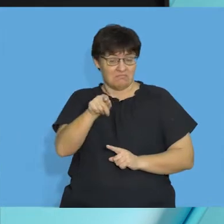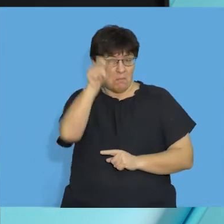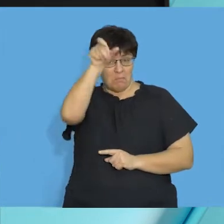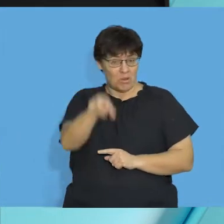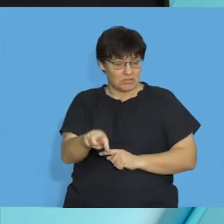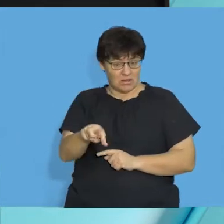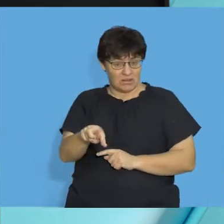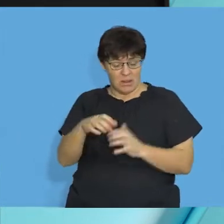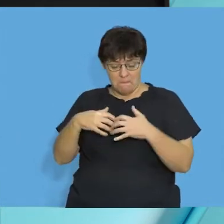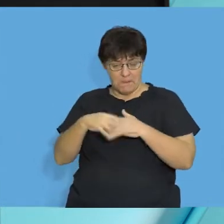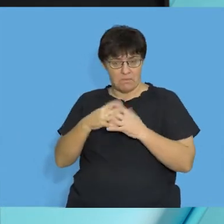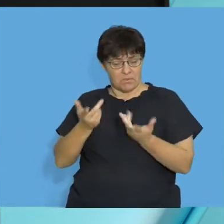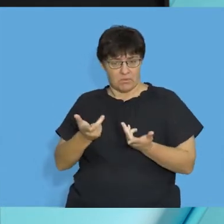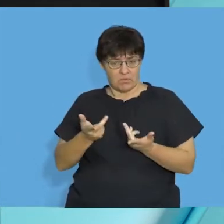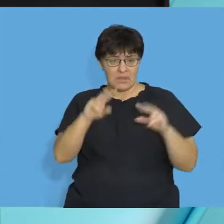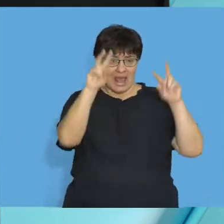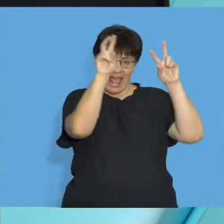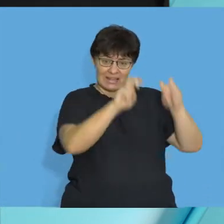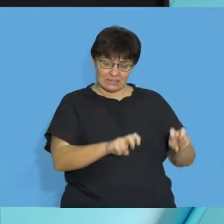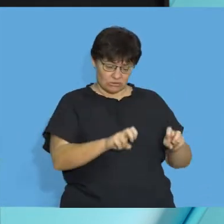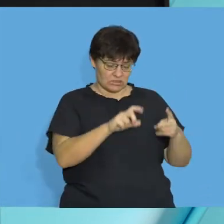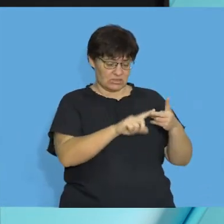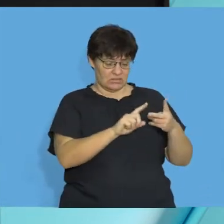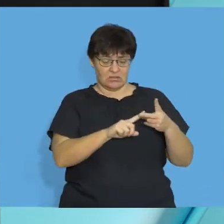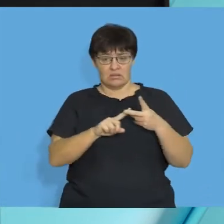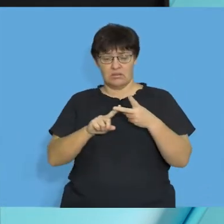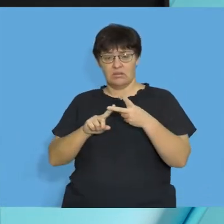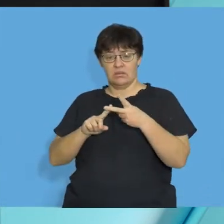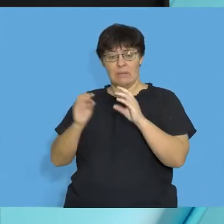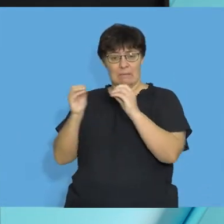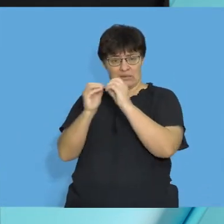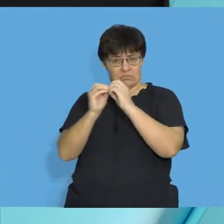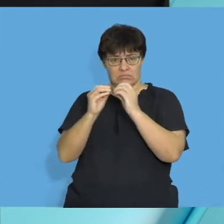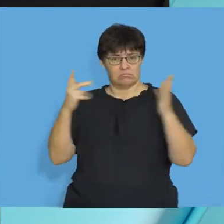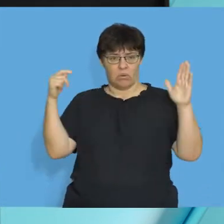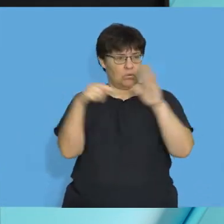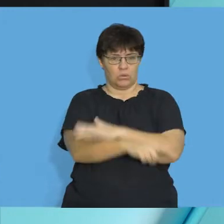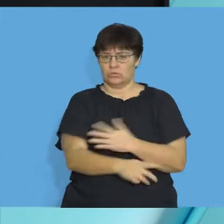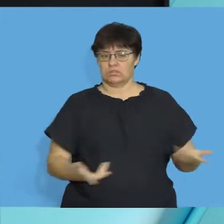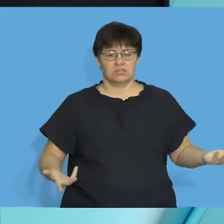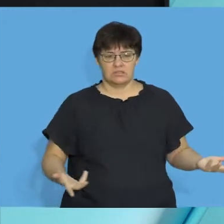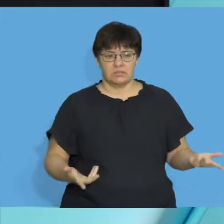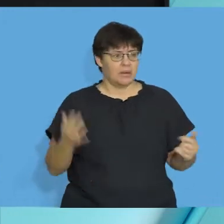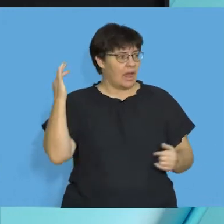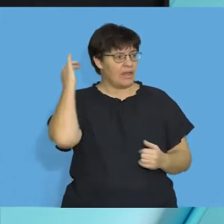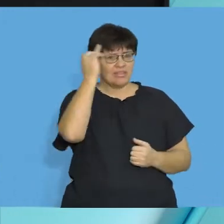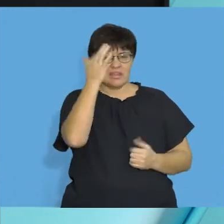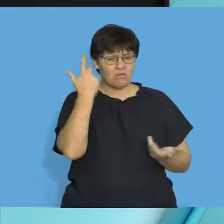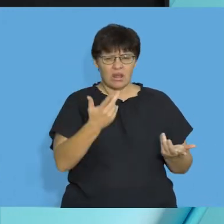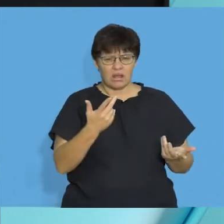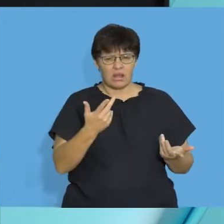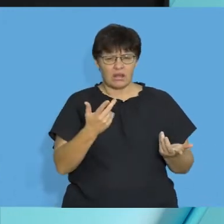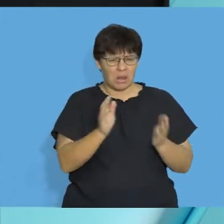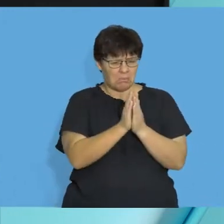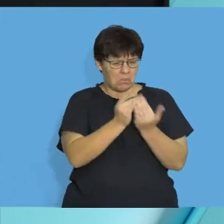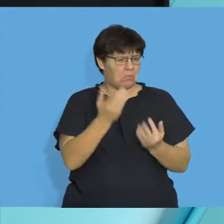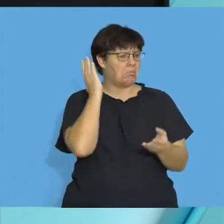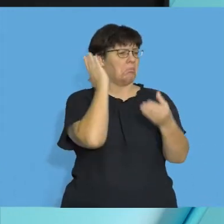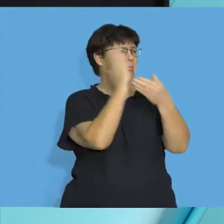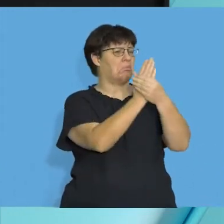then electricity and magnetism would be lost. And it would just be a theory in a dusty old book that sits in a